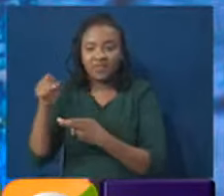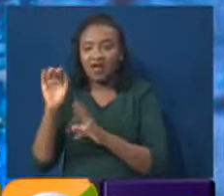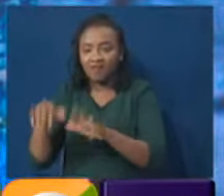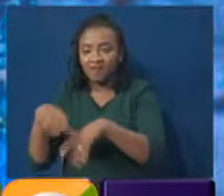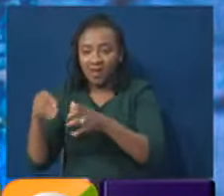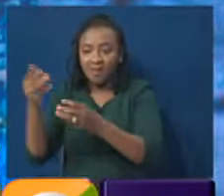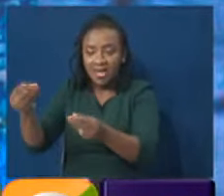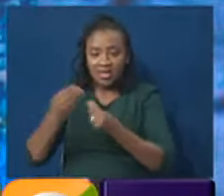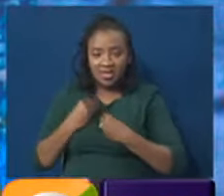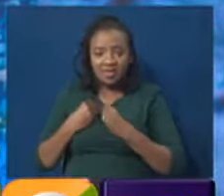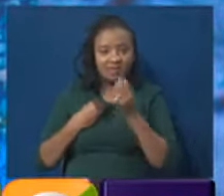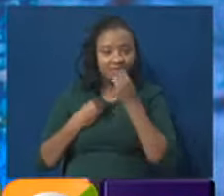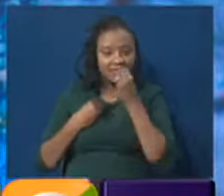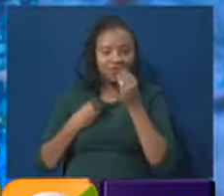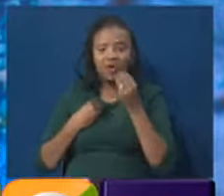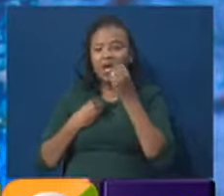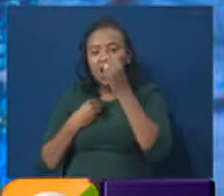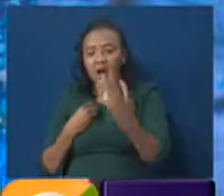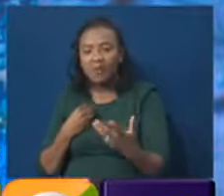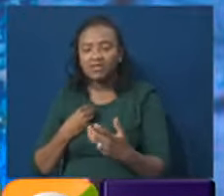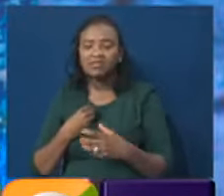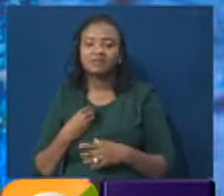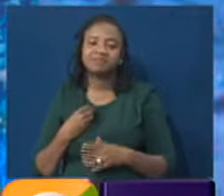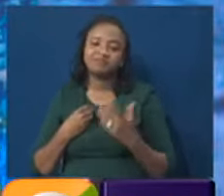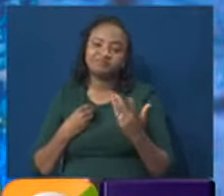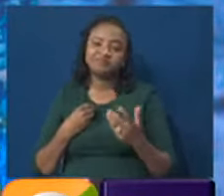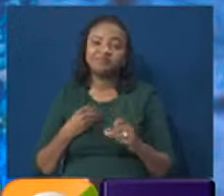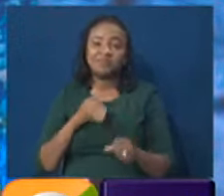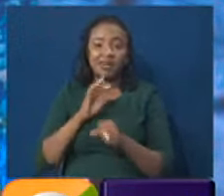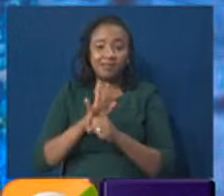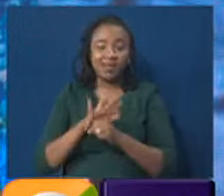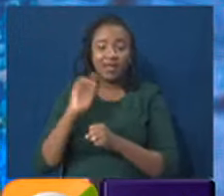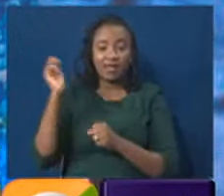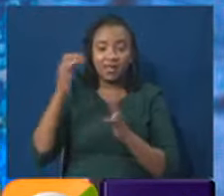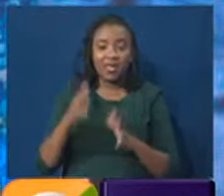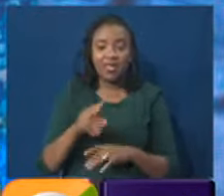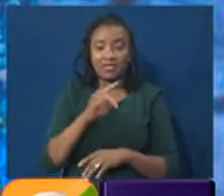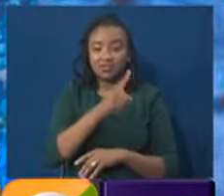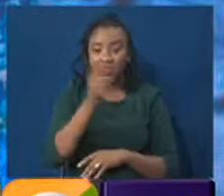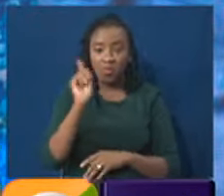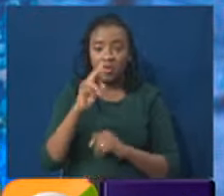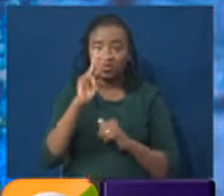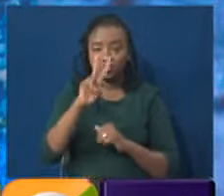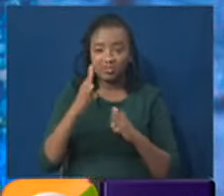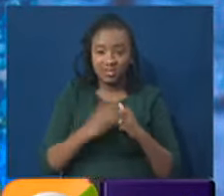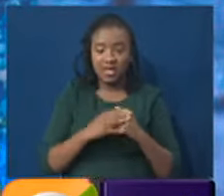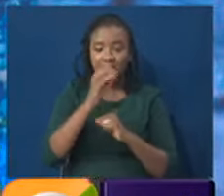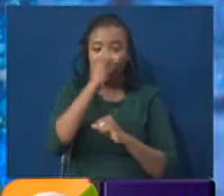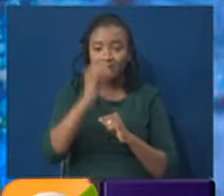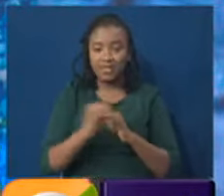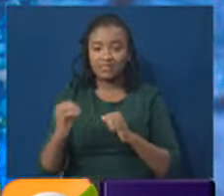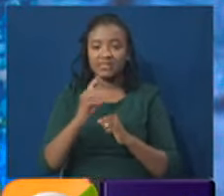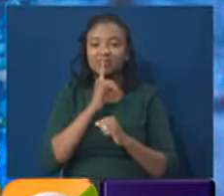that only 29% of all of Kenyans say that all of their food,